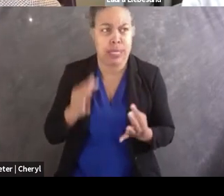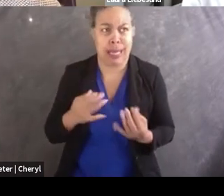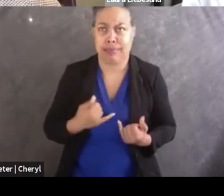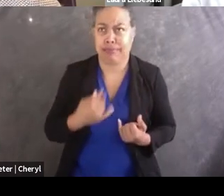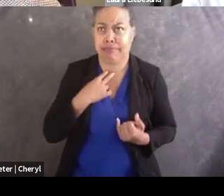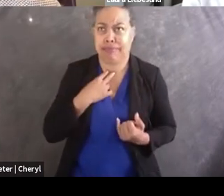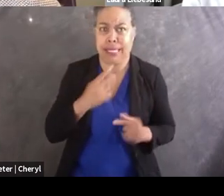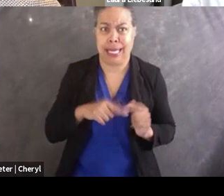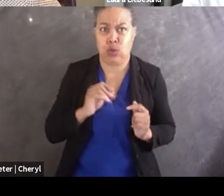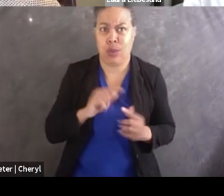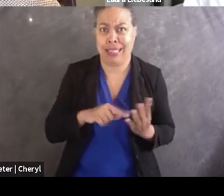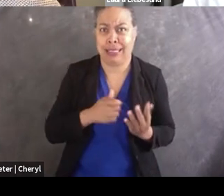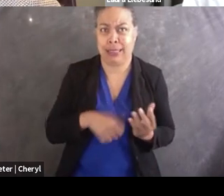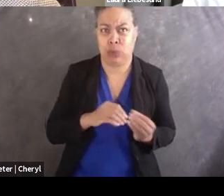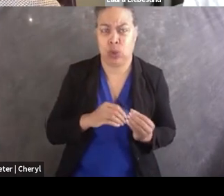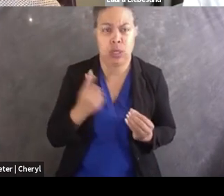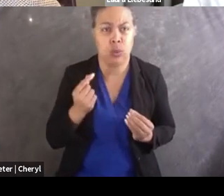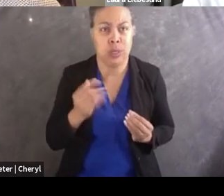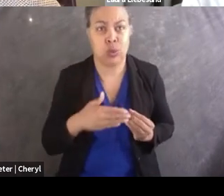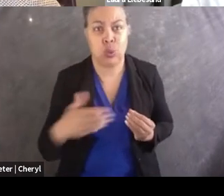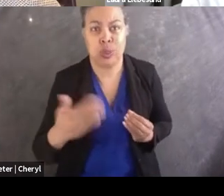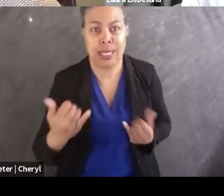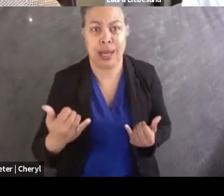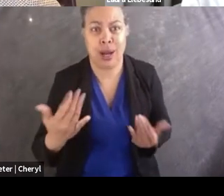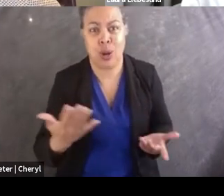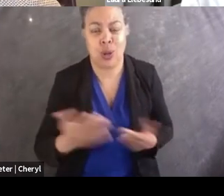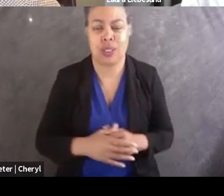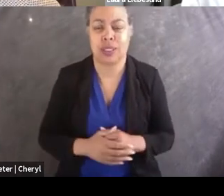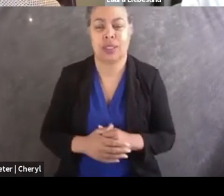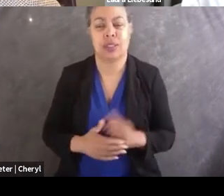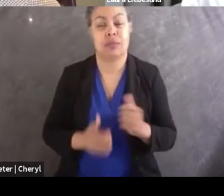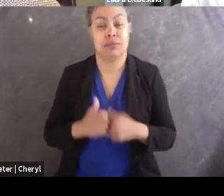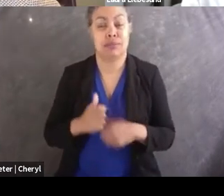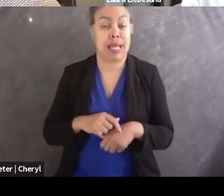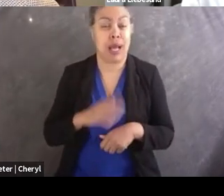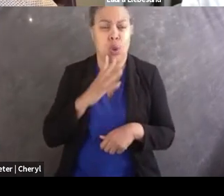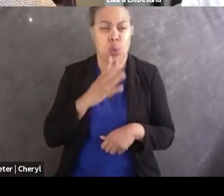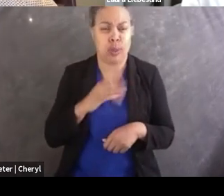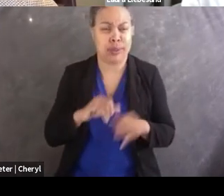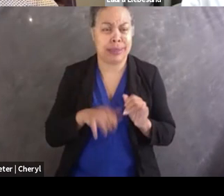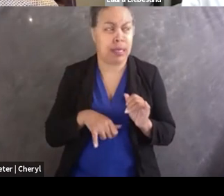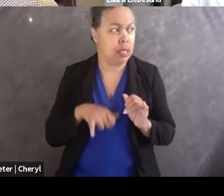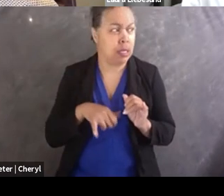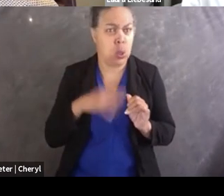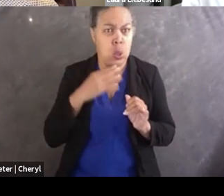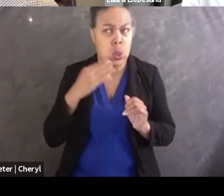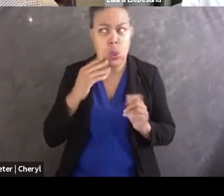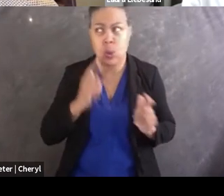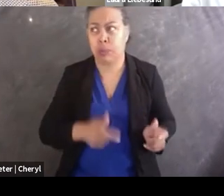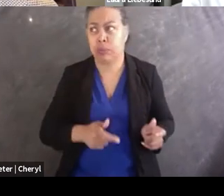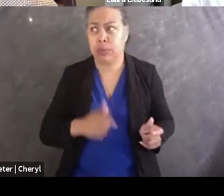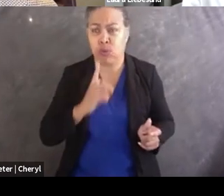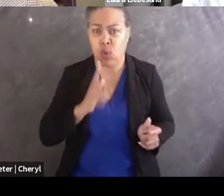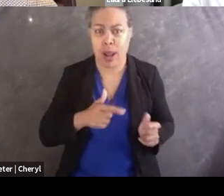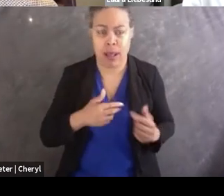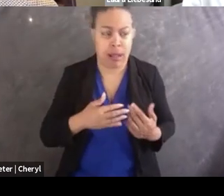And usually after a period of, you know, of sleeping in and spending a few weeks decompressing, a lot